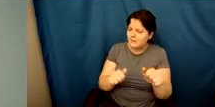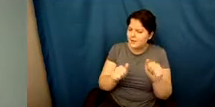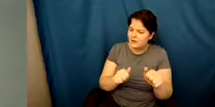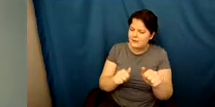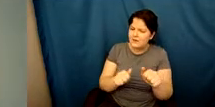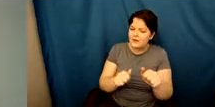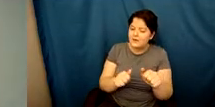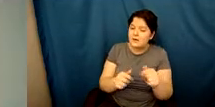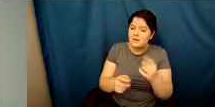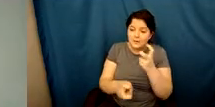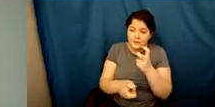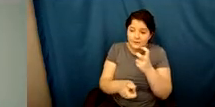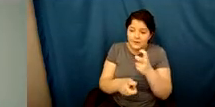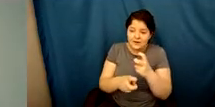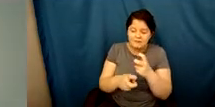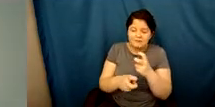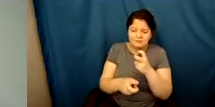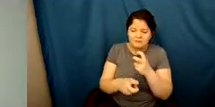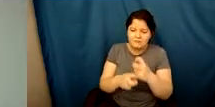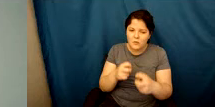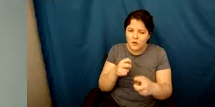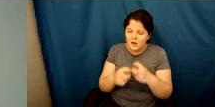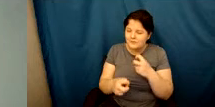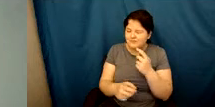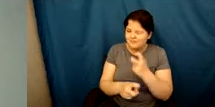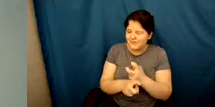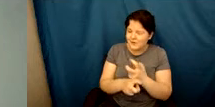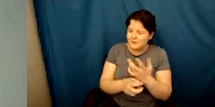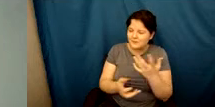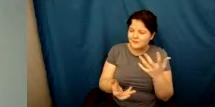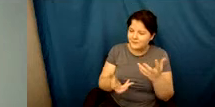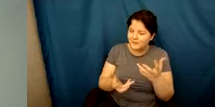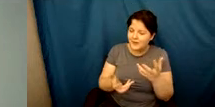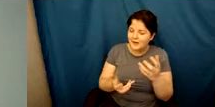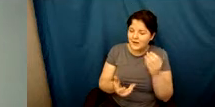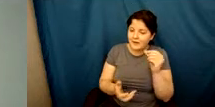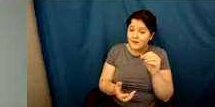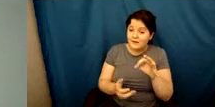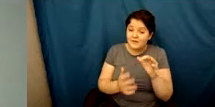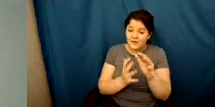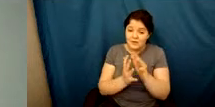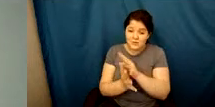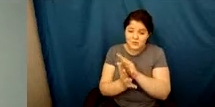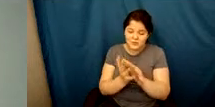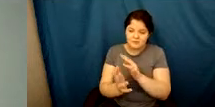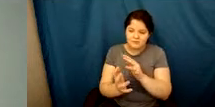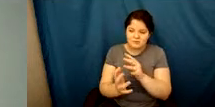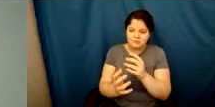The difficulty, of course, is that if traffic is coming